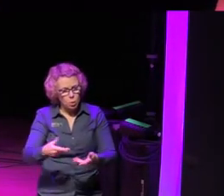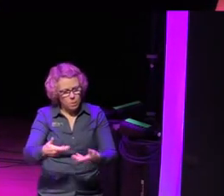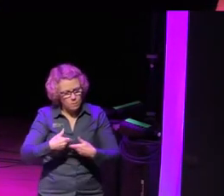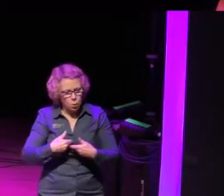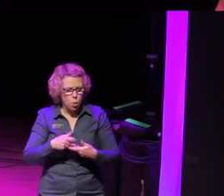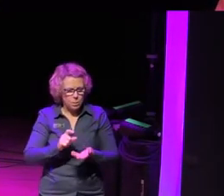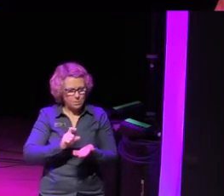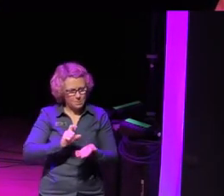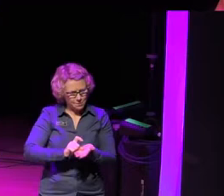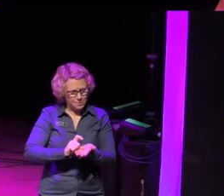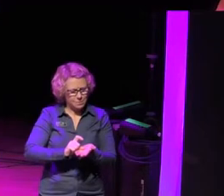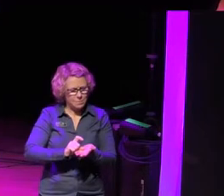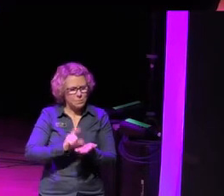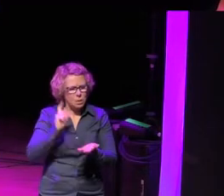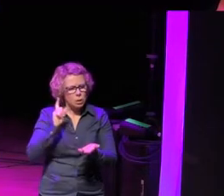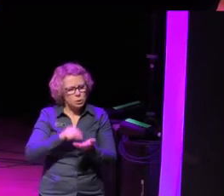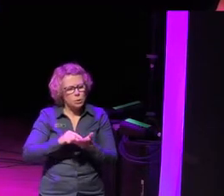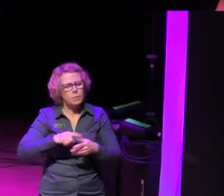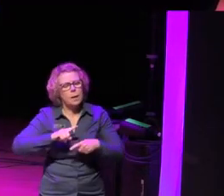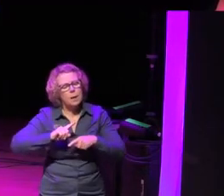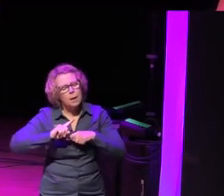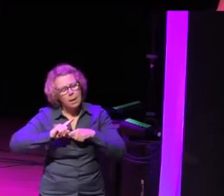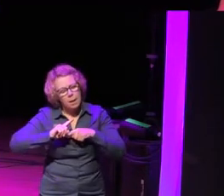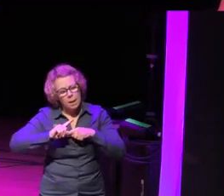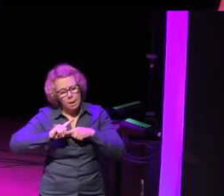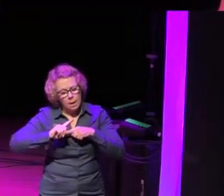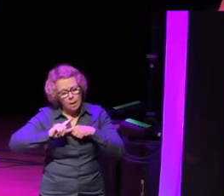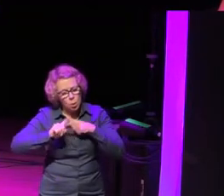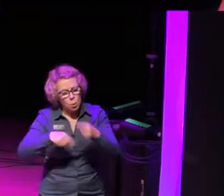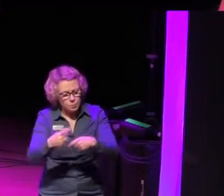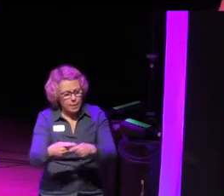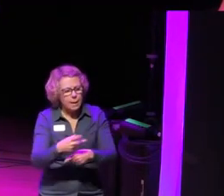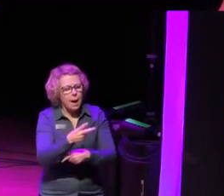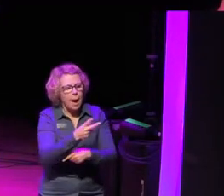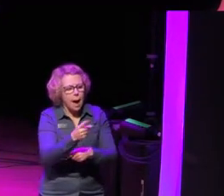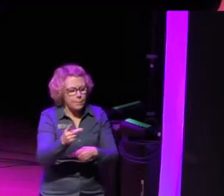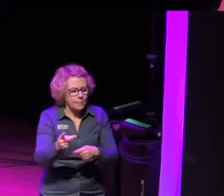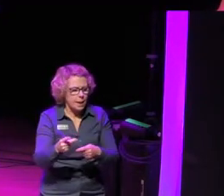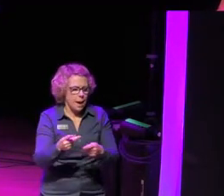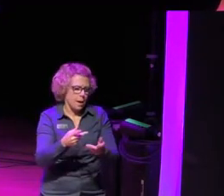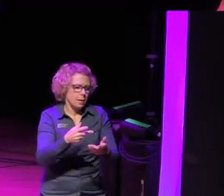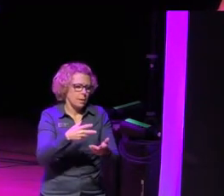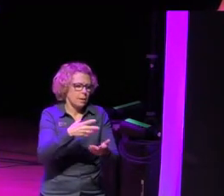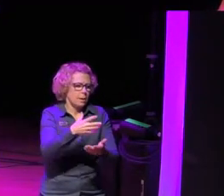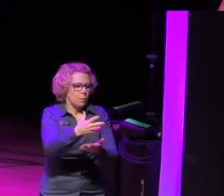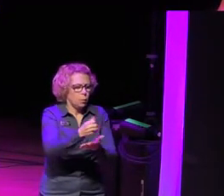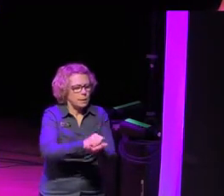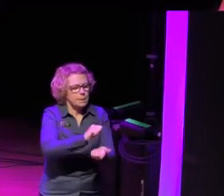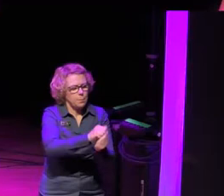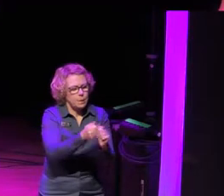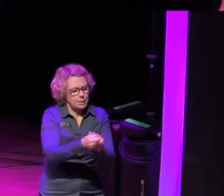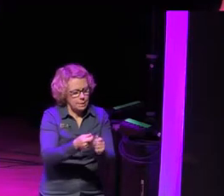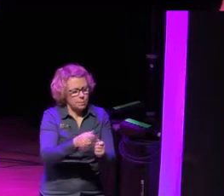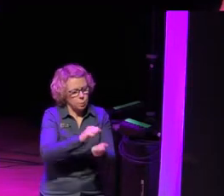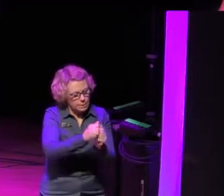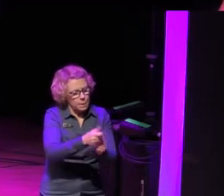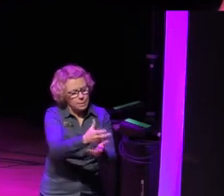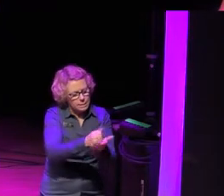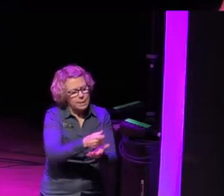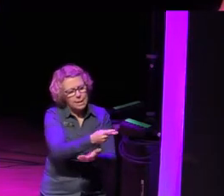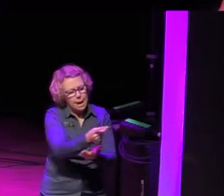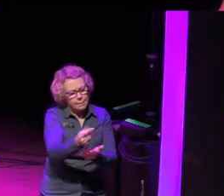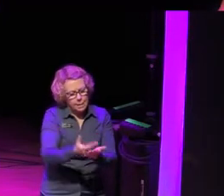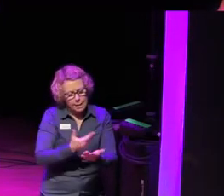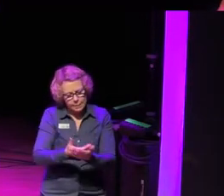size to try to develop democratic parties in other countries. And then, of course, the corruption, we were talking about this, is a